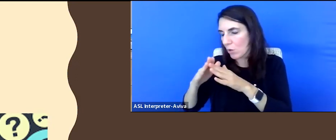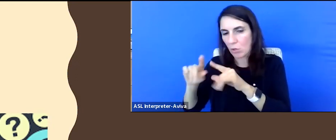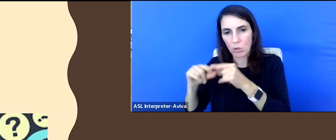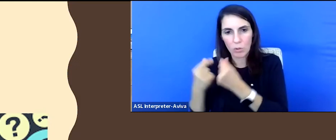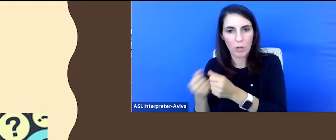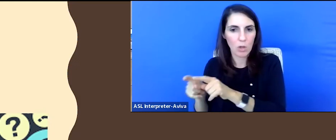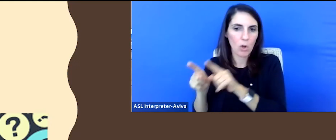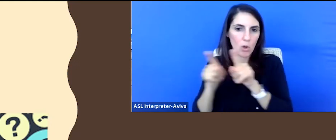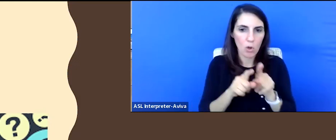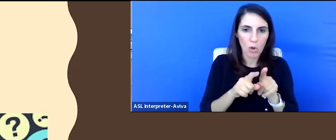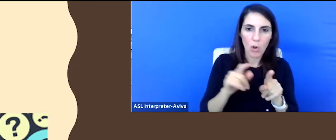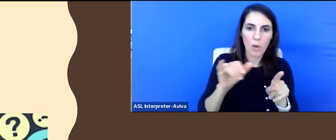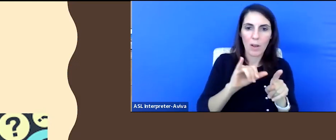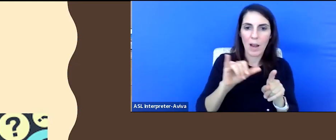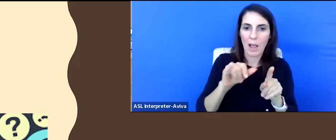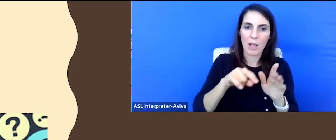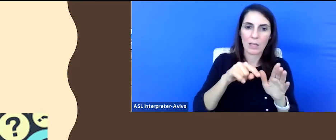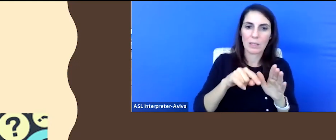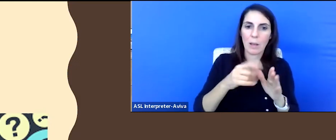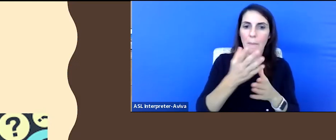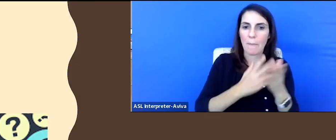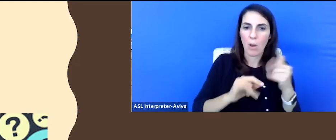the National Suicide Prevention Line.